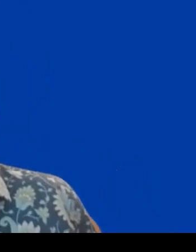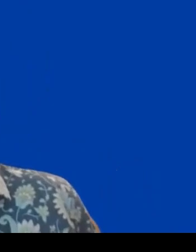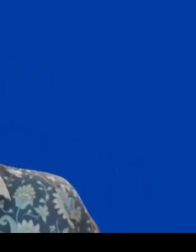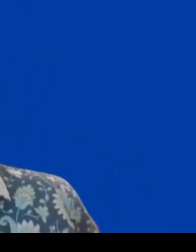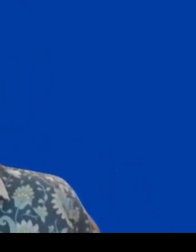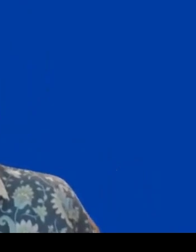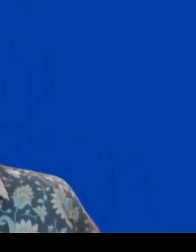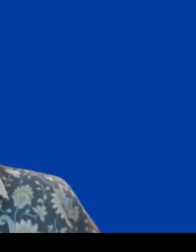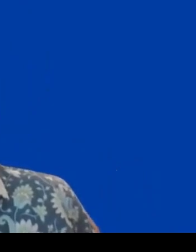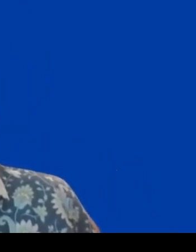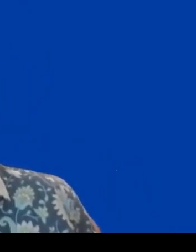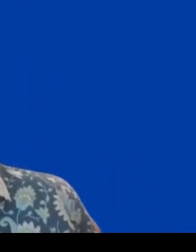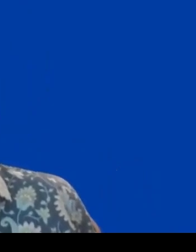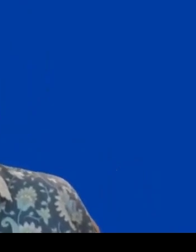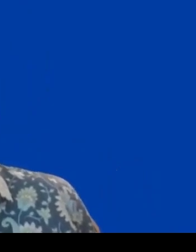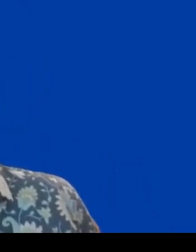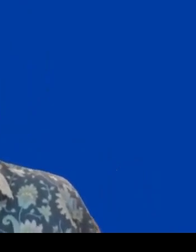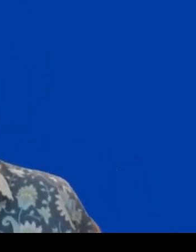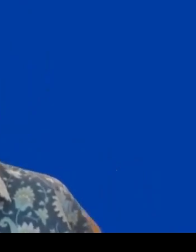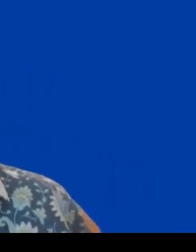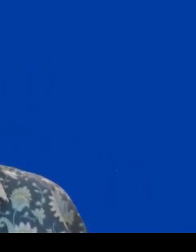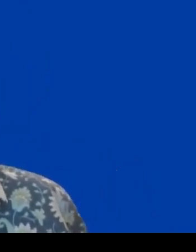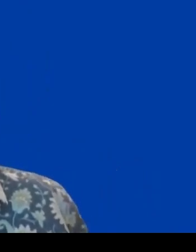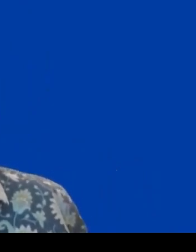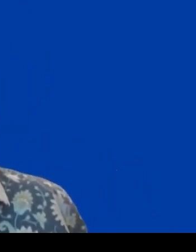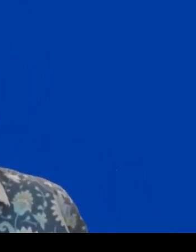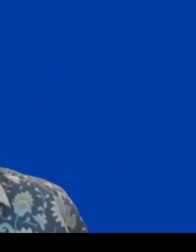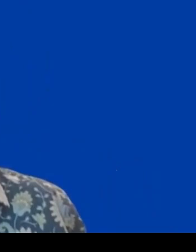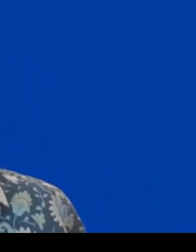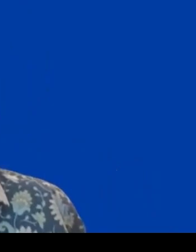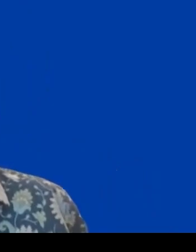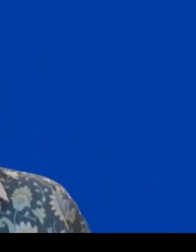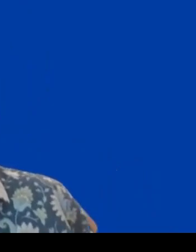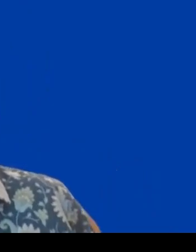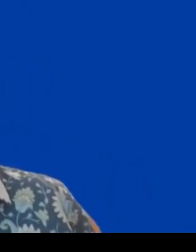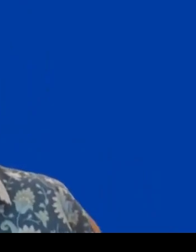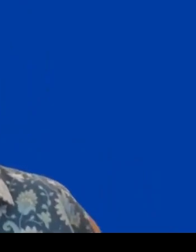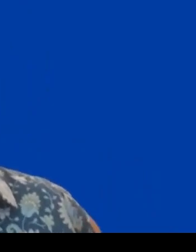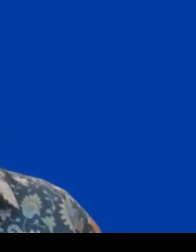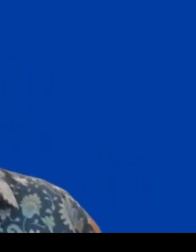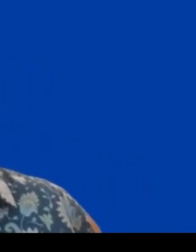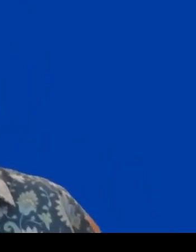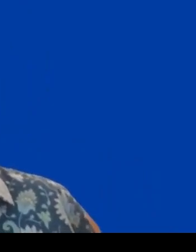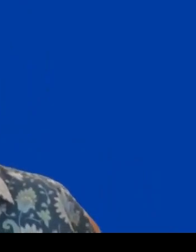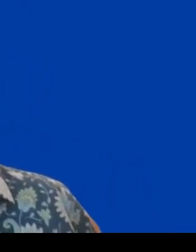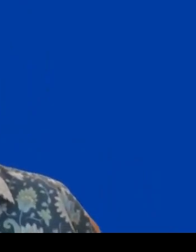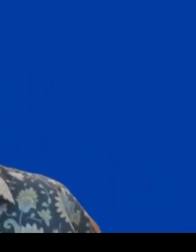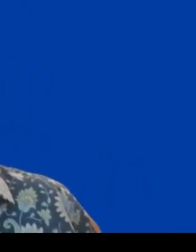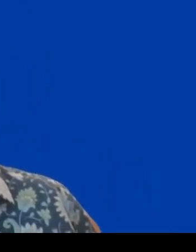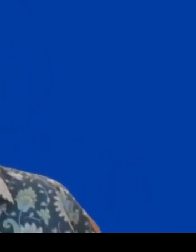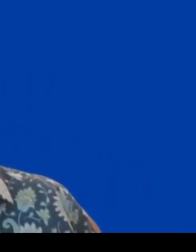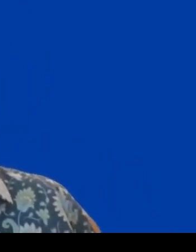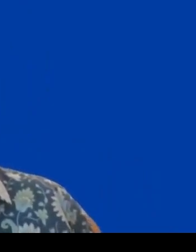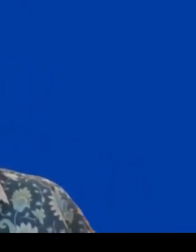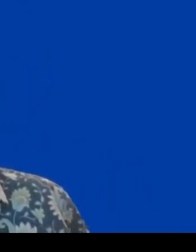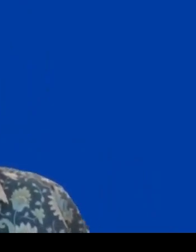aging.ca.gov. And we will have Callie put that again into the chat, so you can copy that.